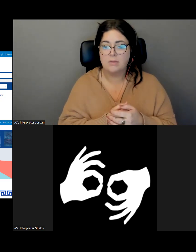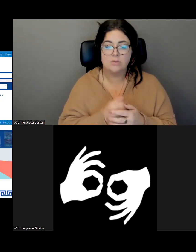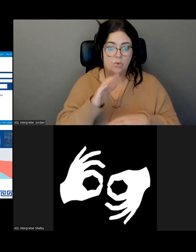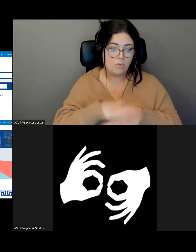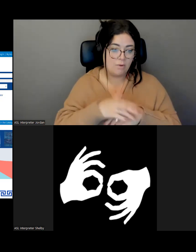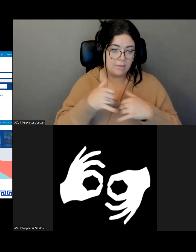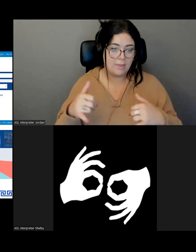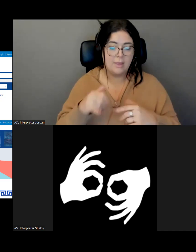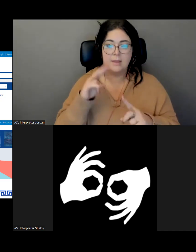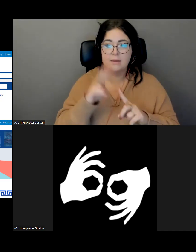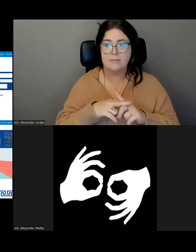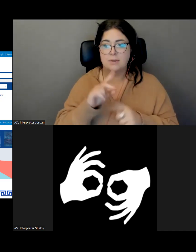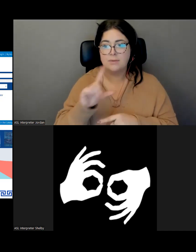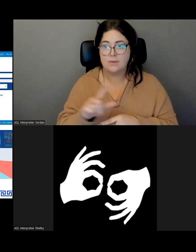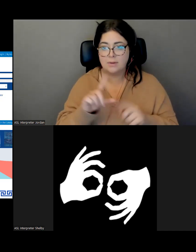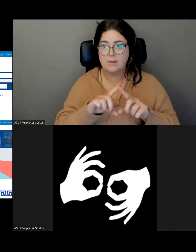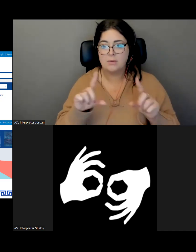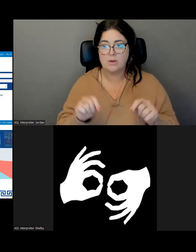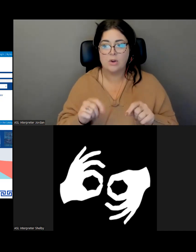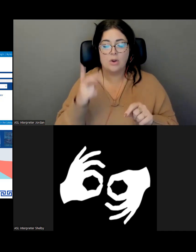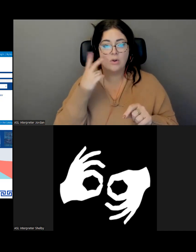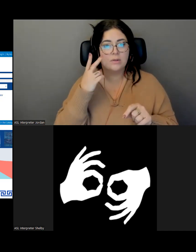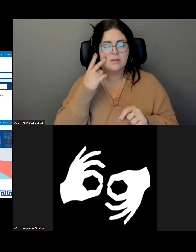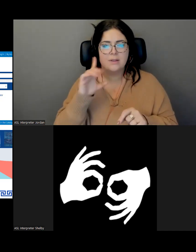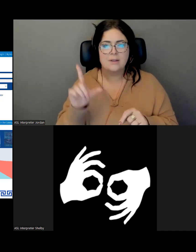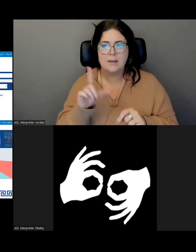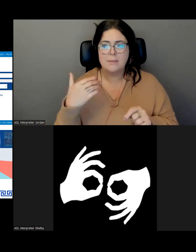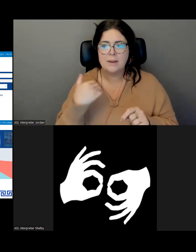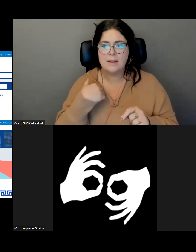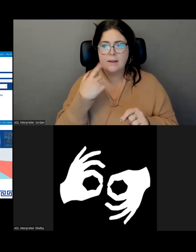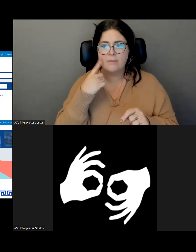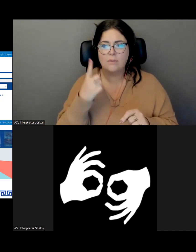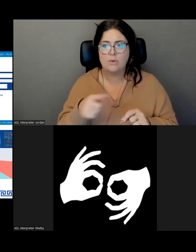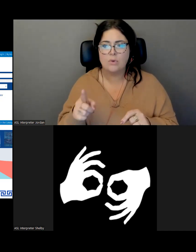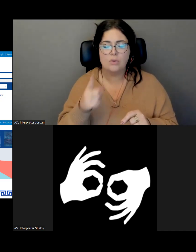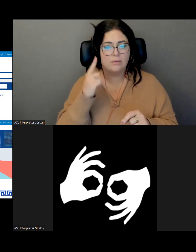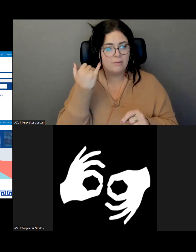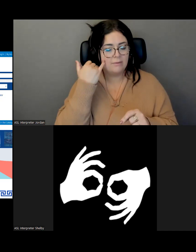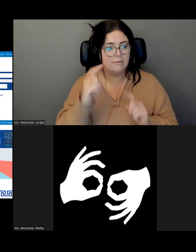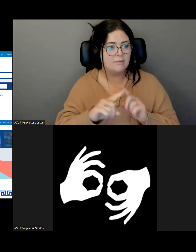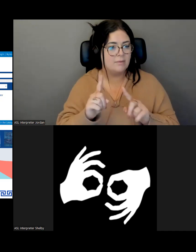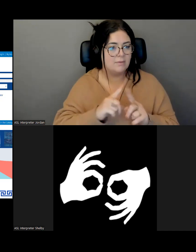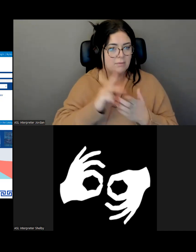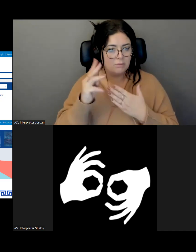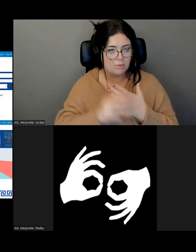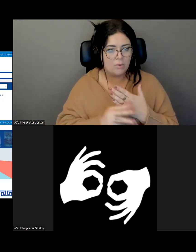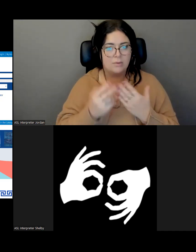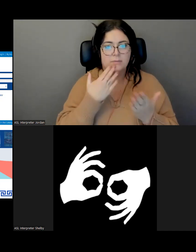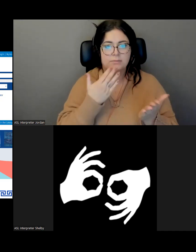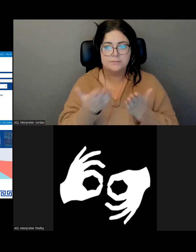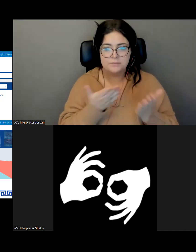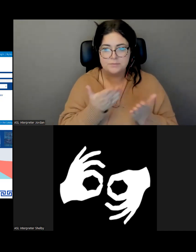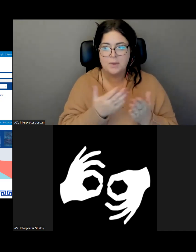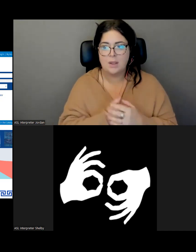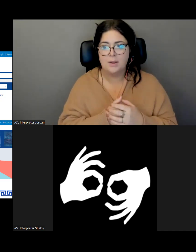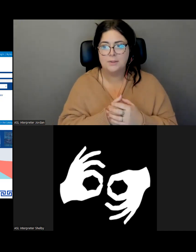online, or learn what the library has to offer you in like the sense of programming and different services. And then we also